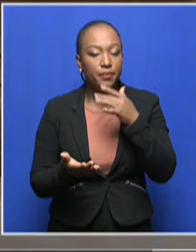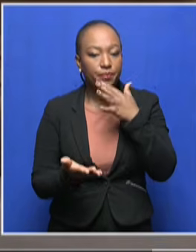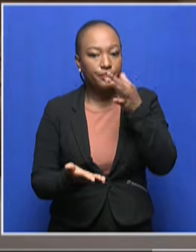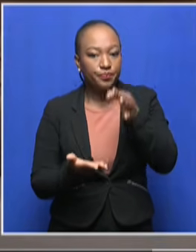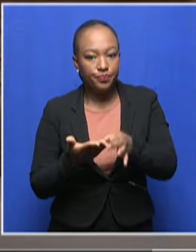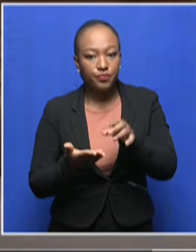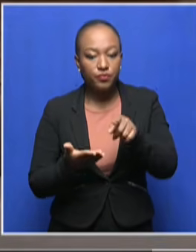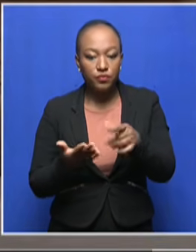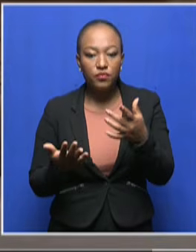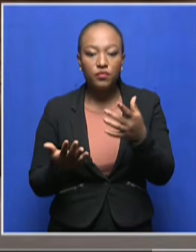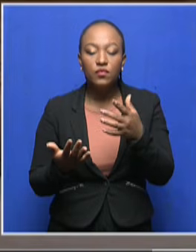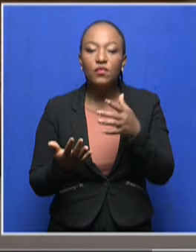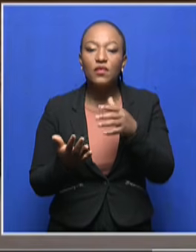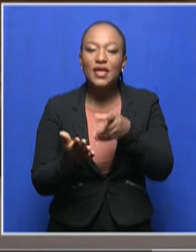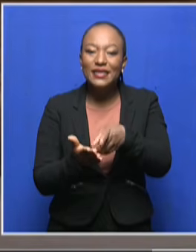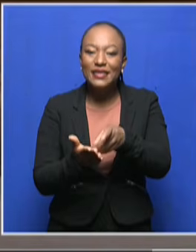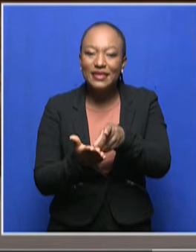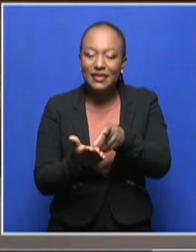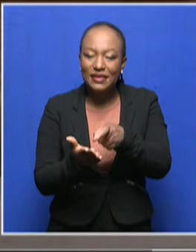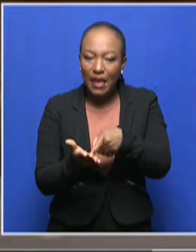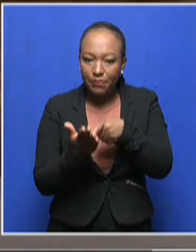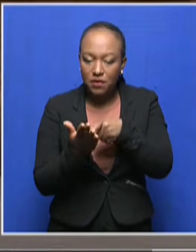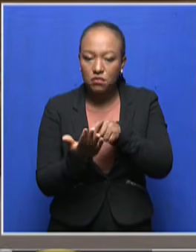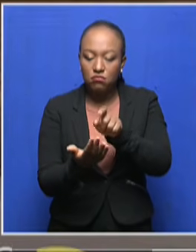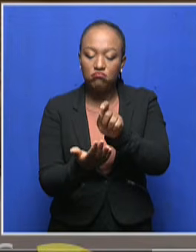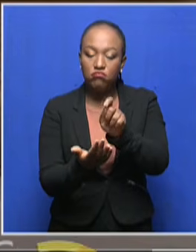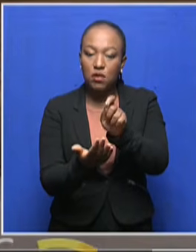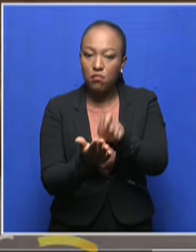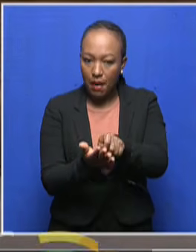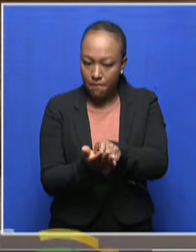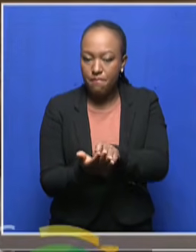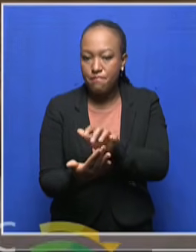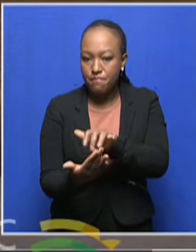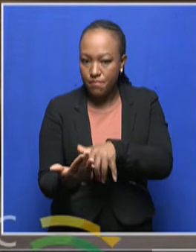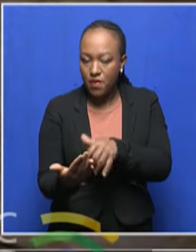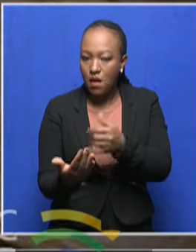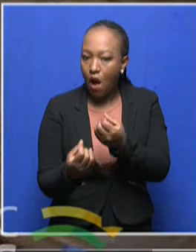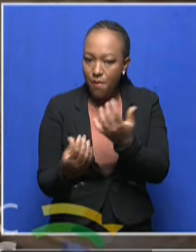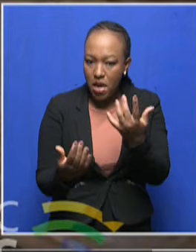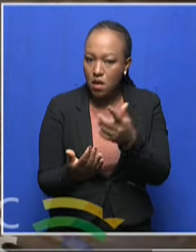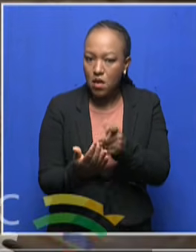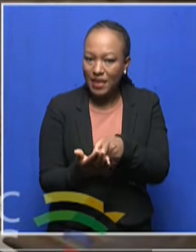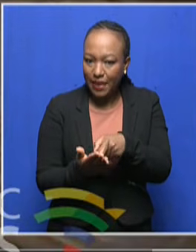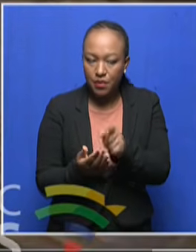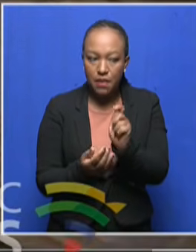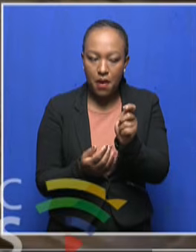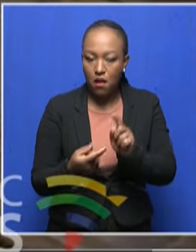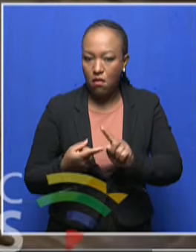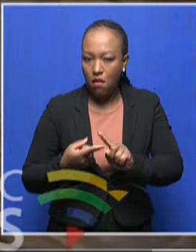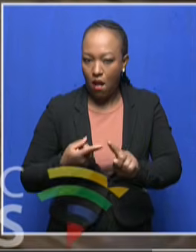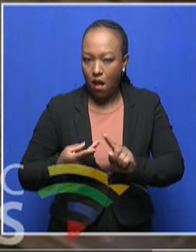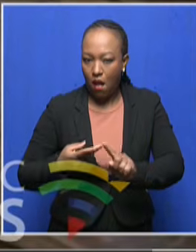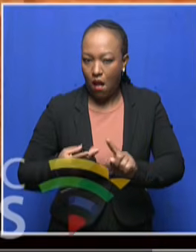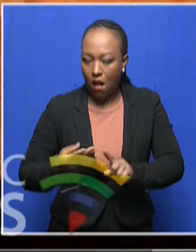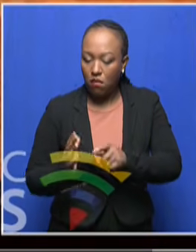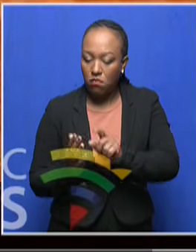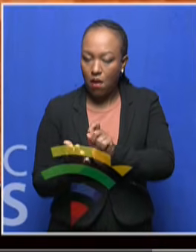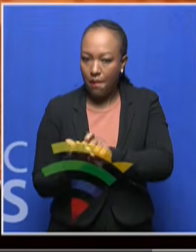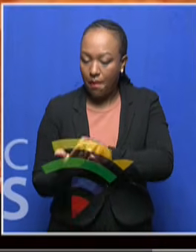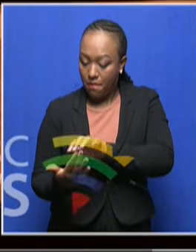at something like drafting a debt template, see what your debt position is, and how you can start chipping away at that expensive, unsecured